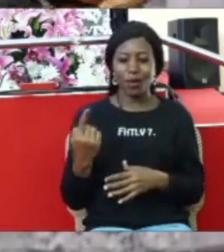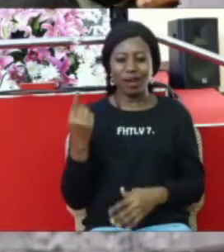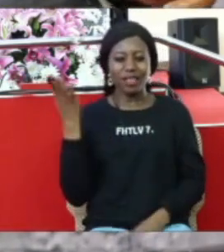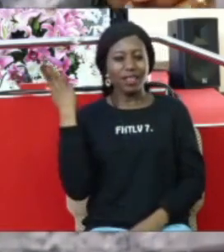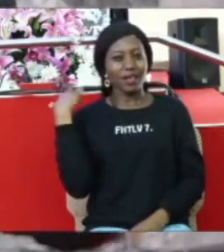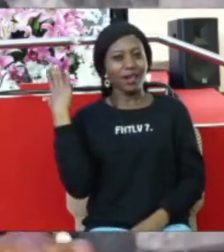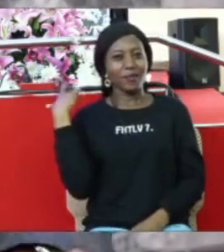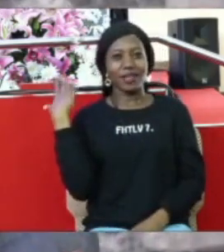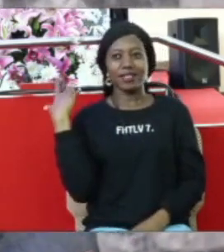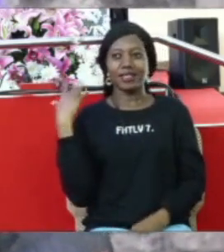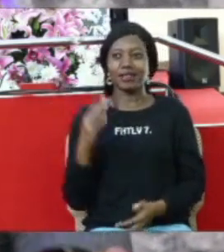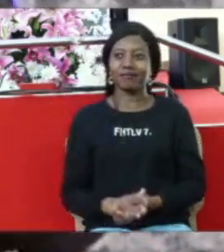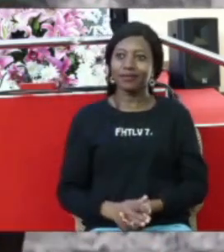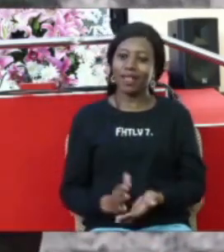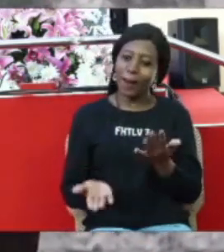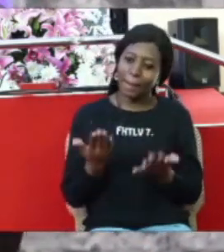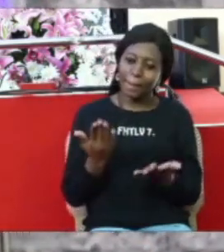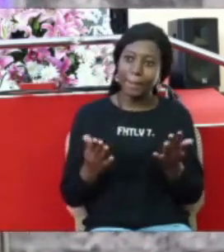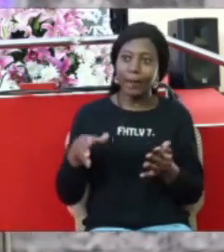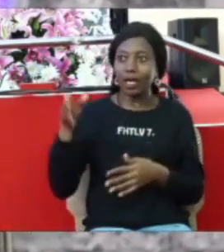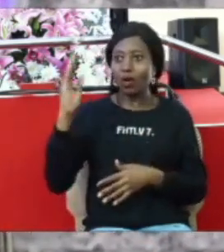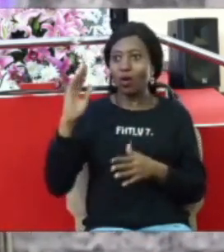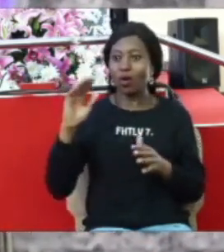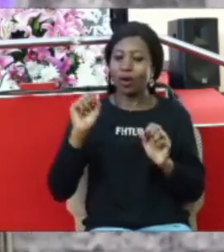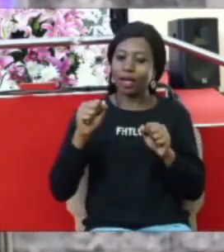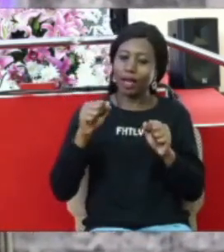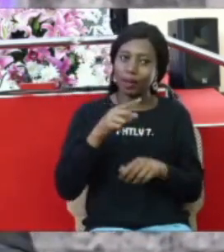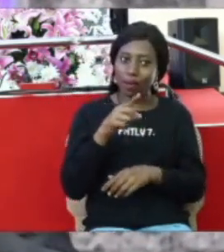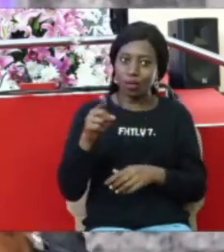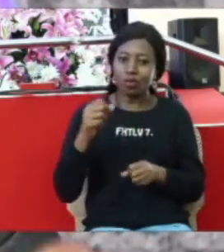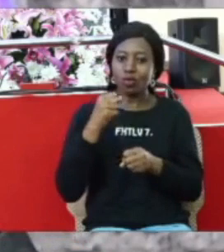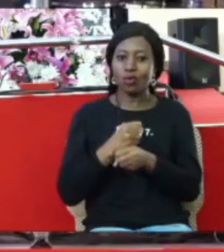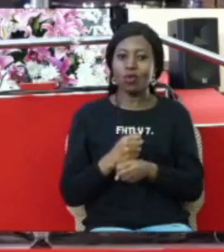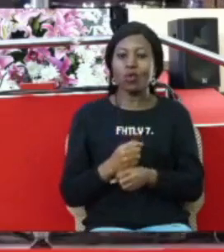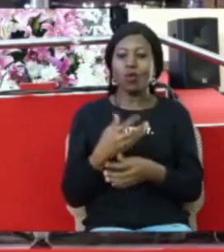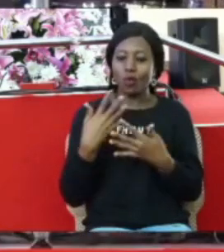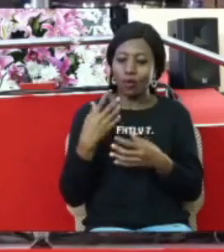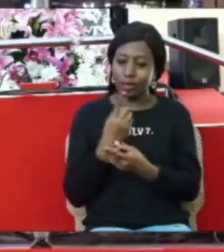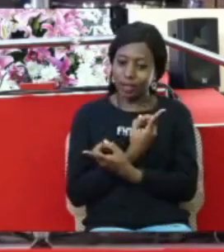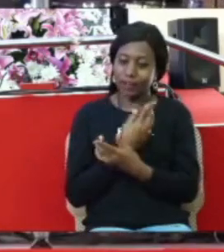which you cannot do. And you do it now so that it can trigger you to what God wants you to become.